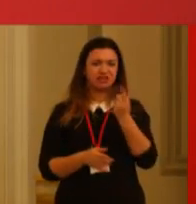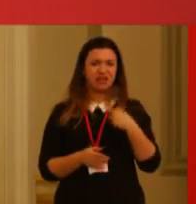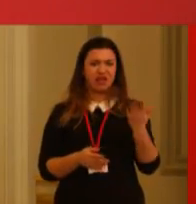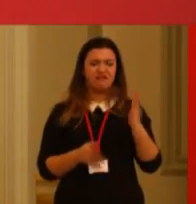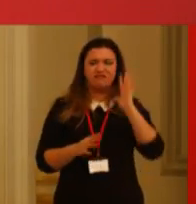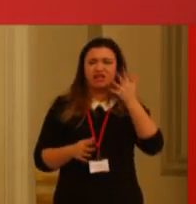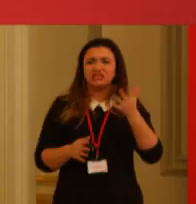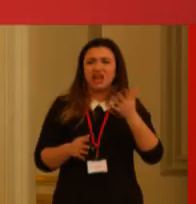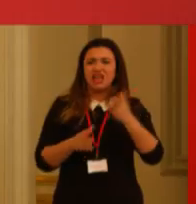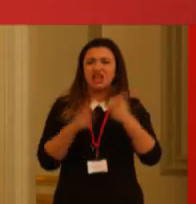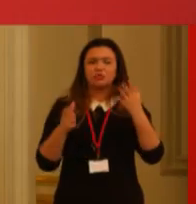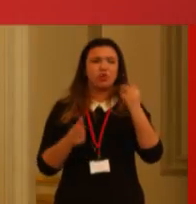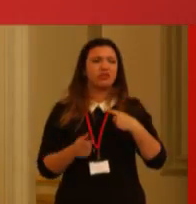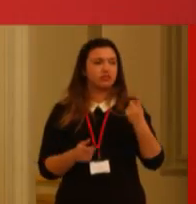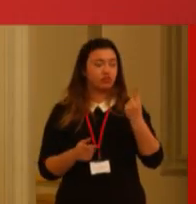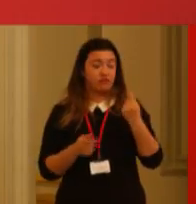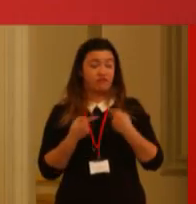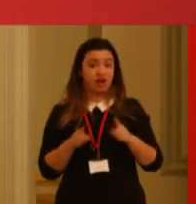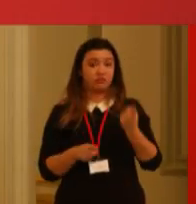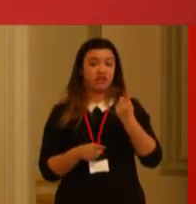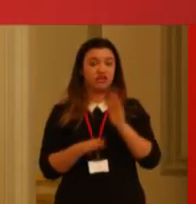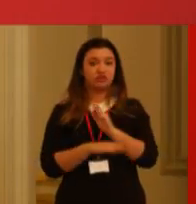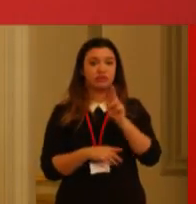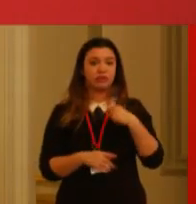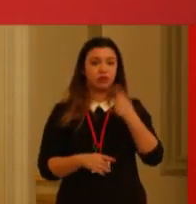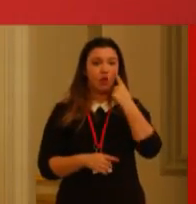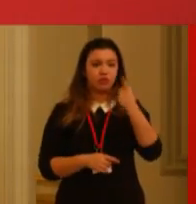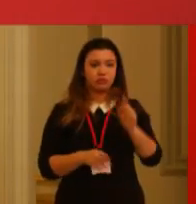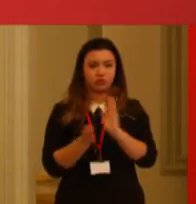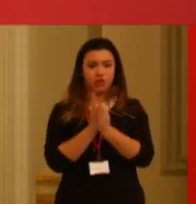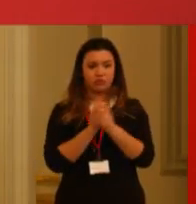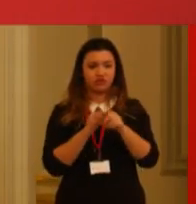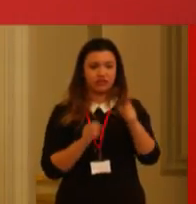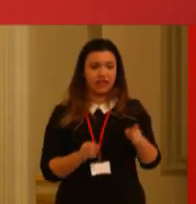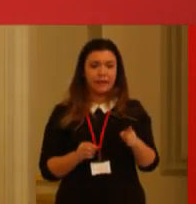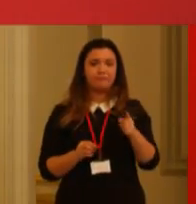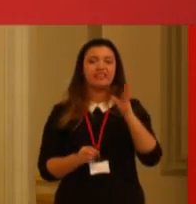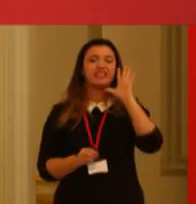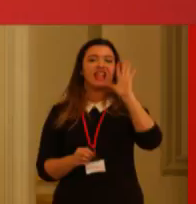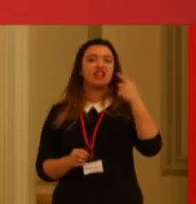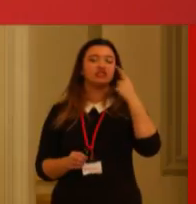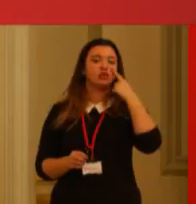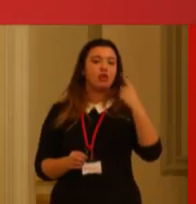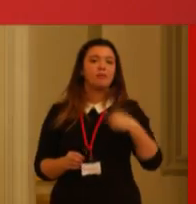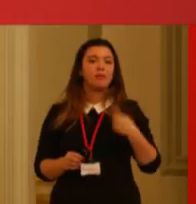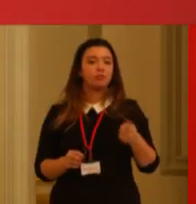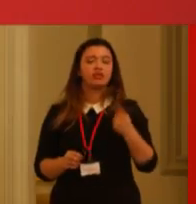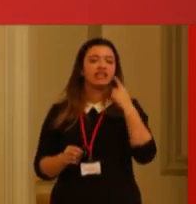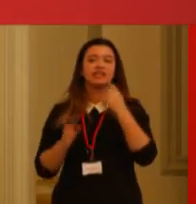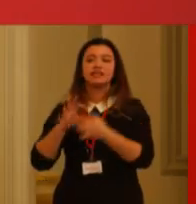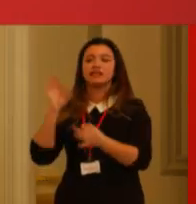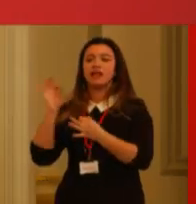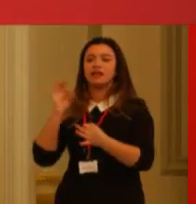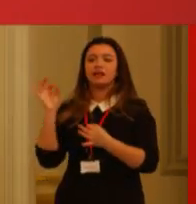totally different lifestyles. It is like they might be rather silent about it and not speak